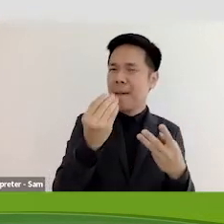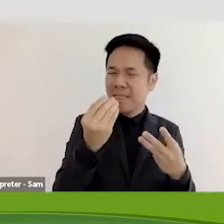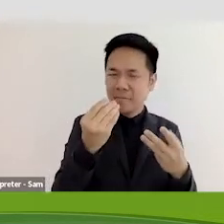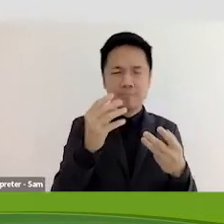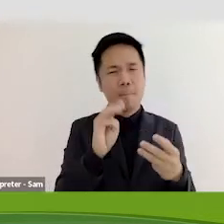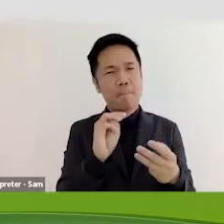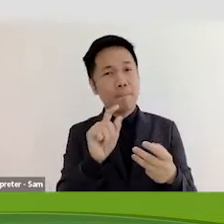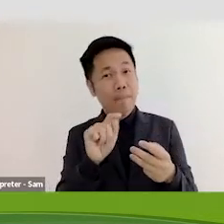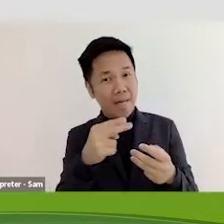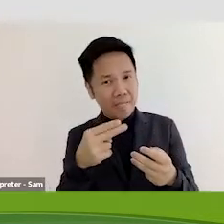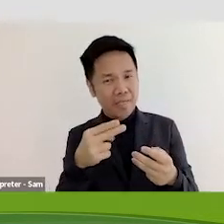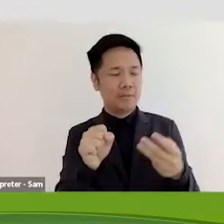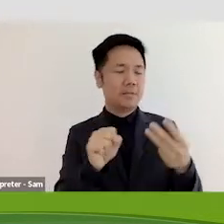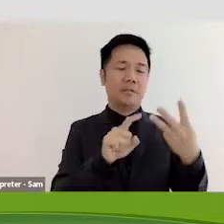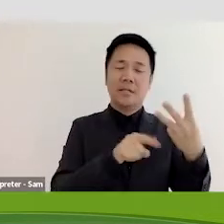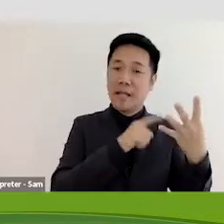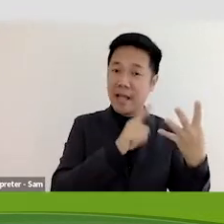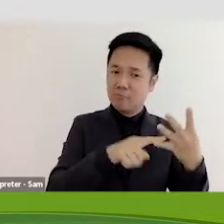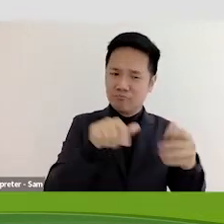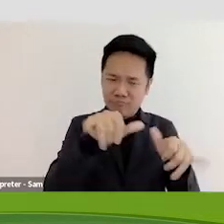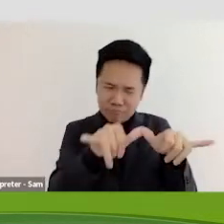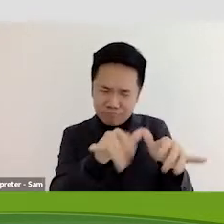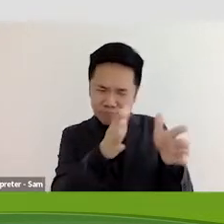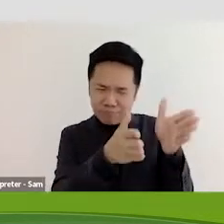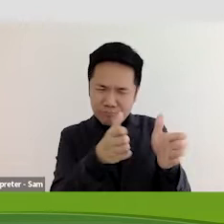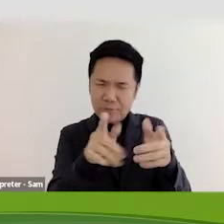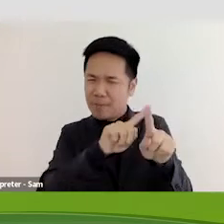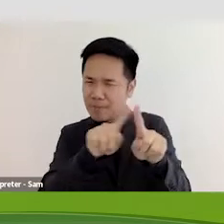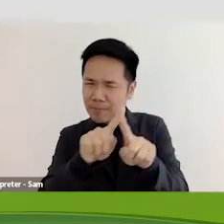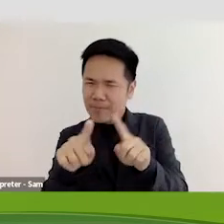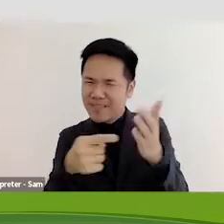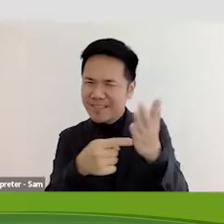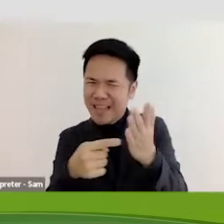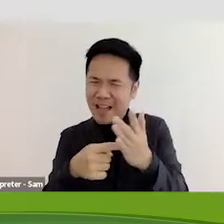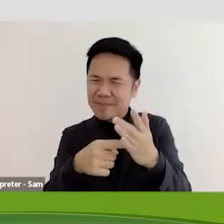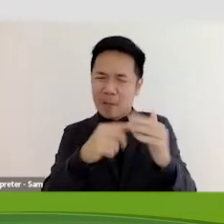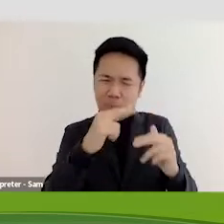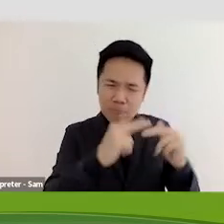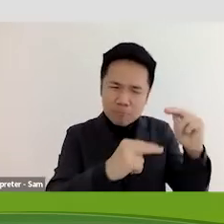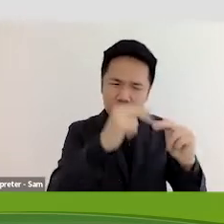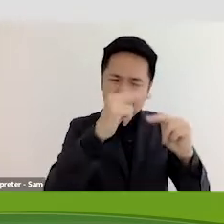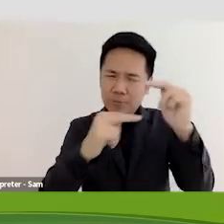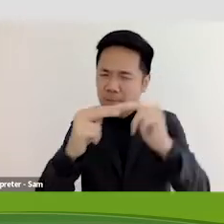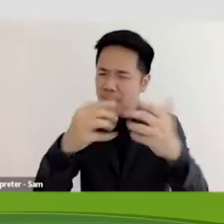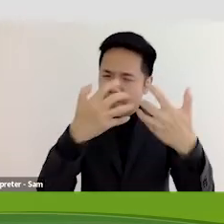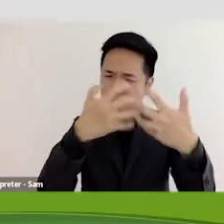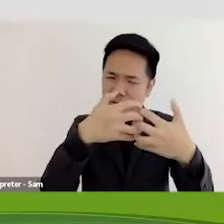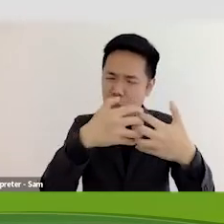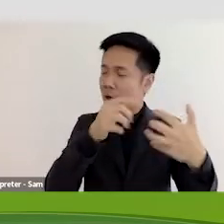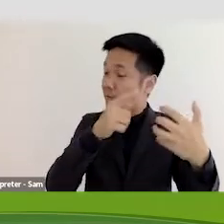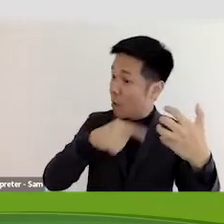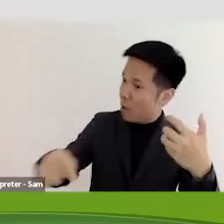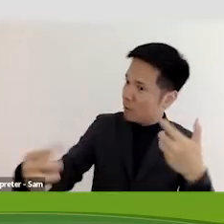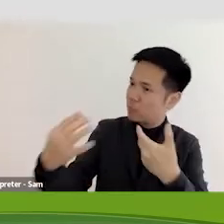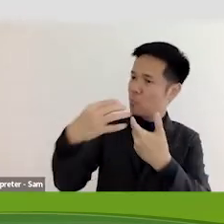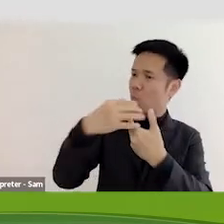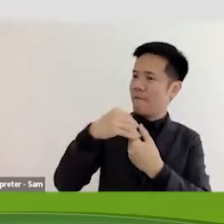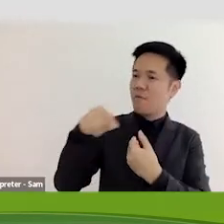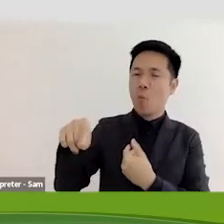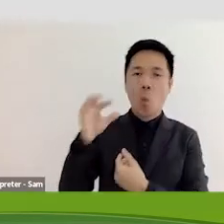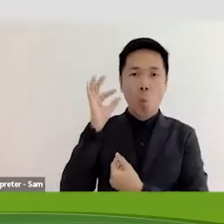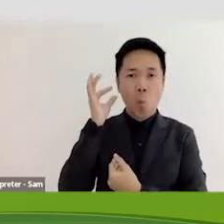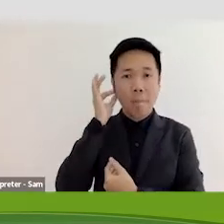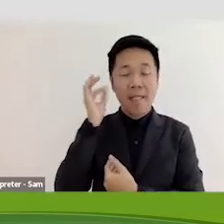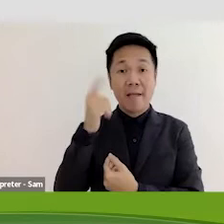to have meaningful participation in the implementation of solutions and designs for climate change, environment,